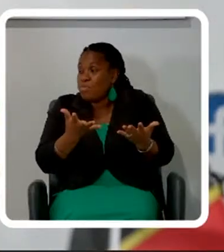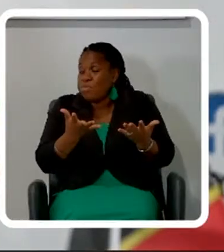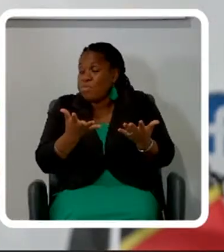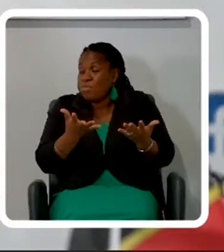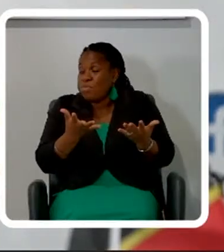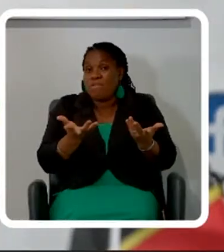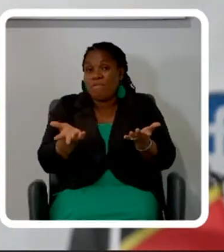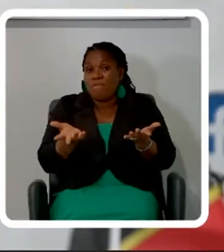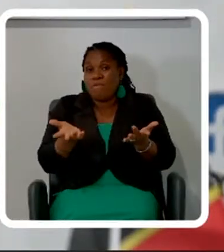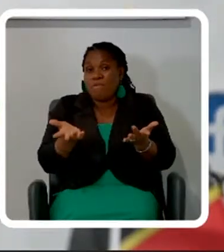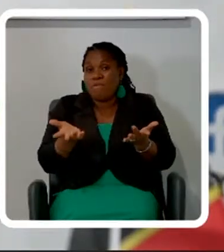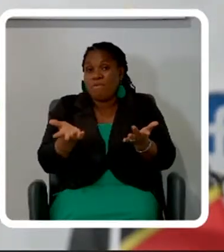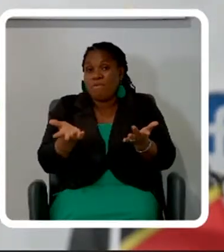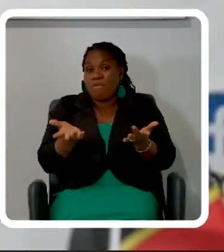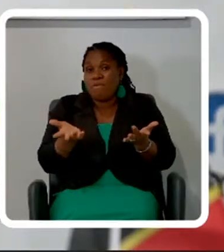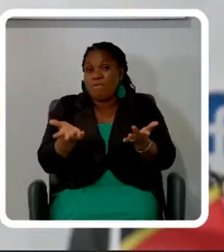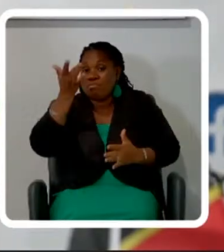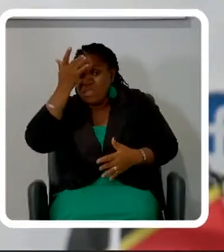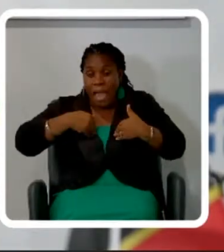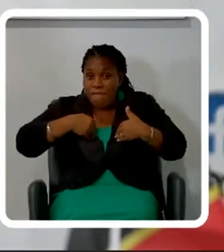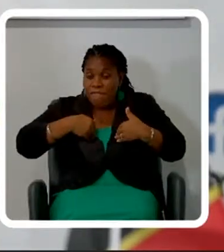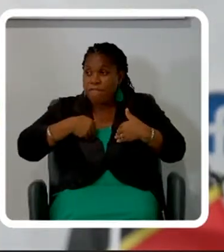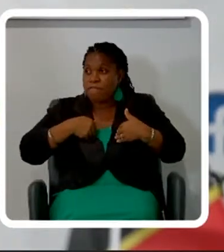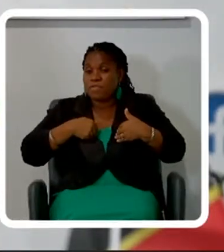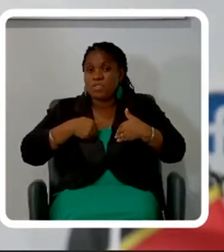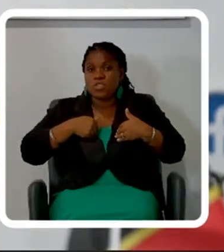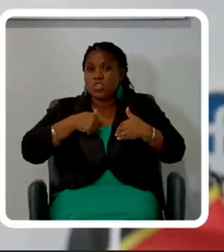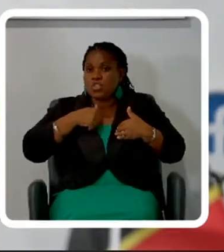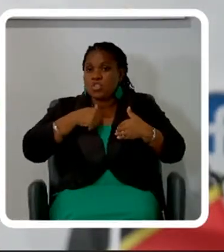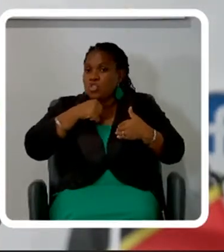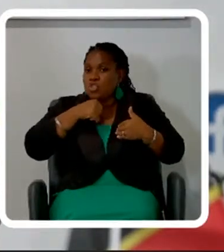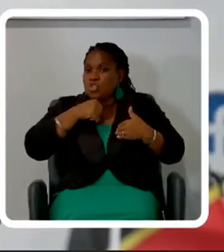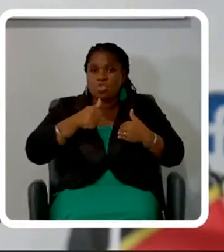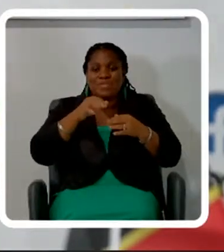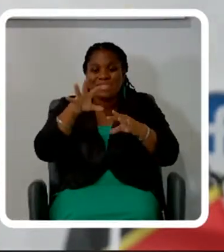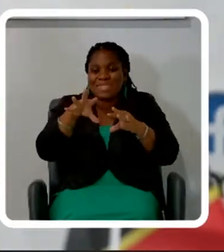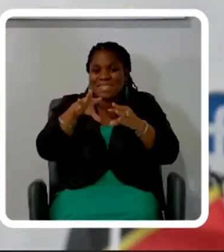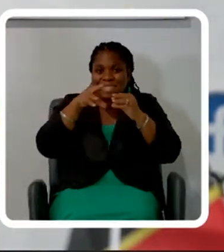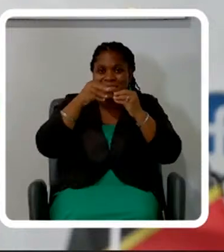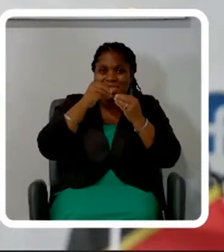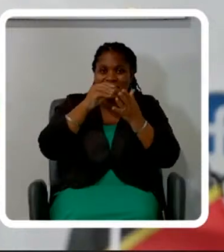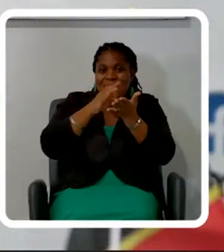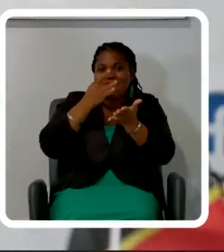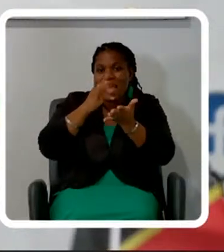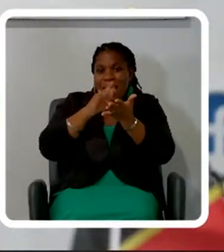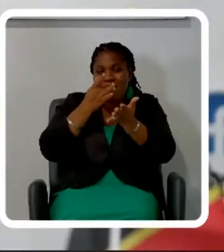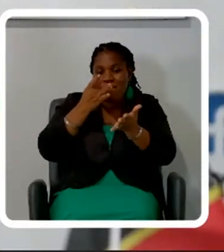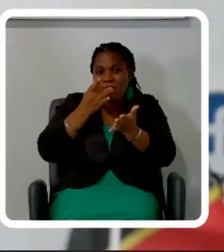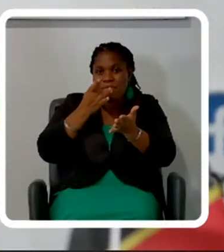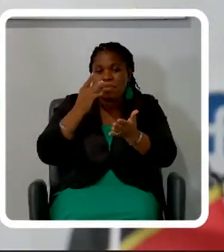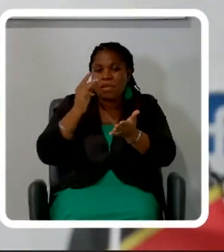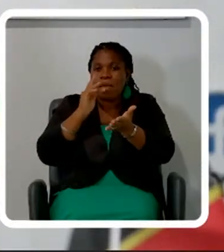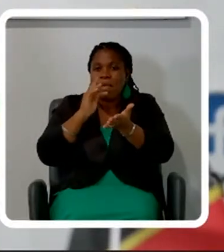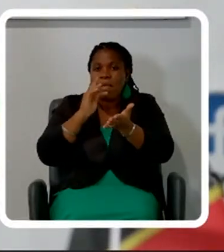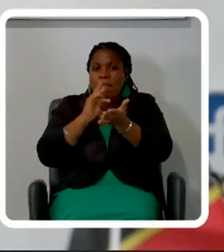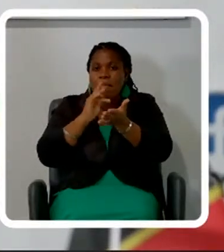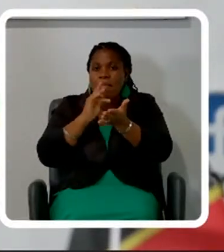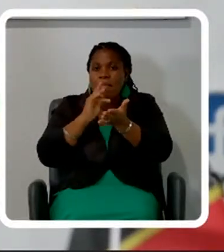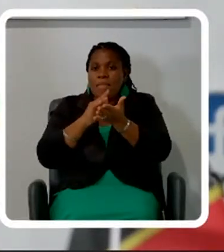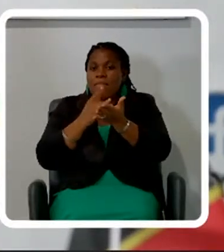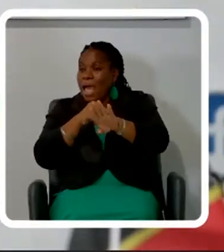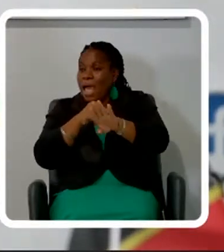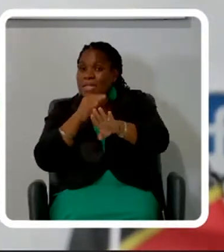microbe you might have, it's not exposed to these antibiotics so that they can start to mutate and become resistant. We have